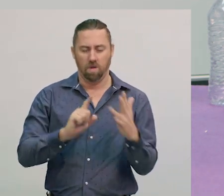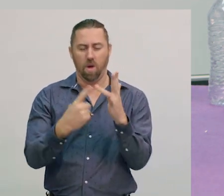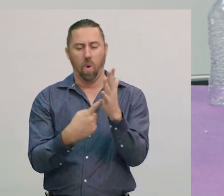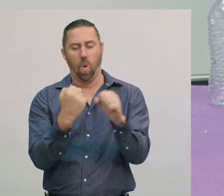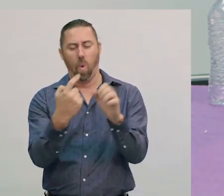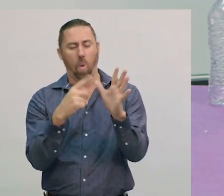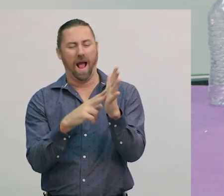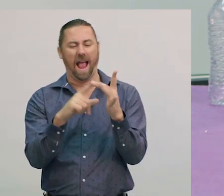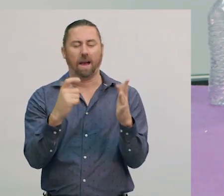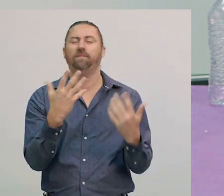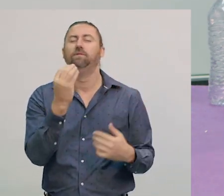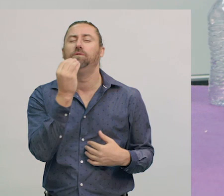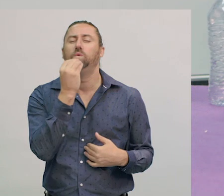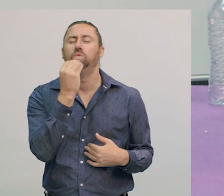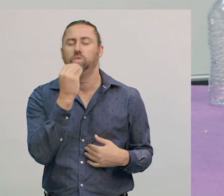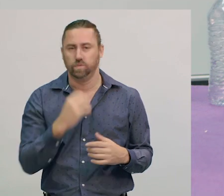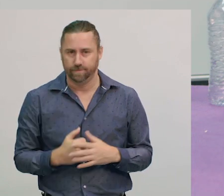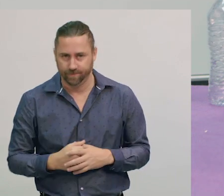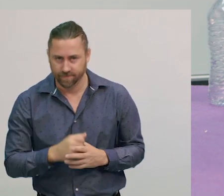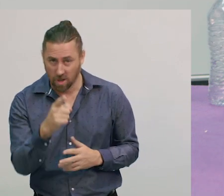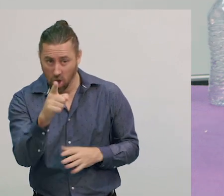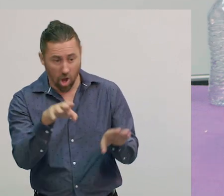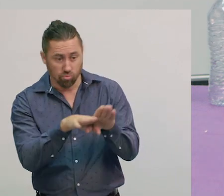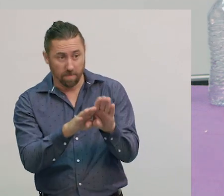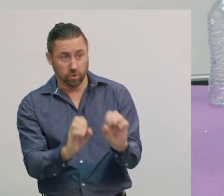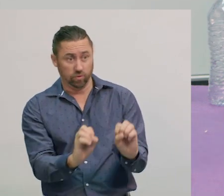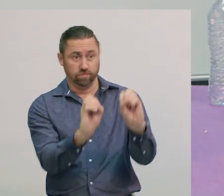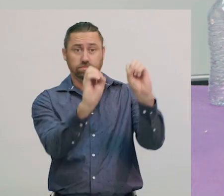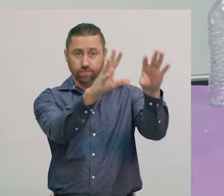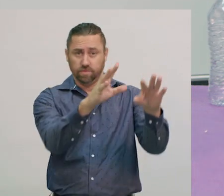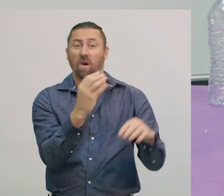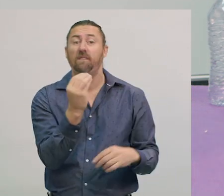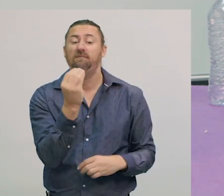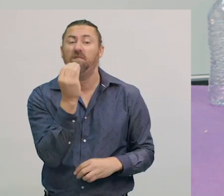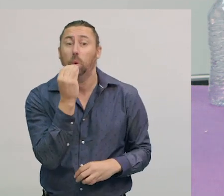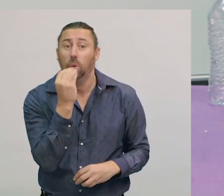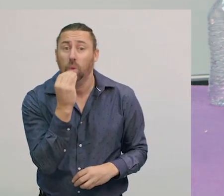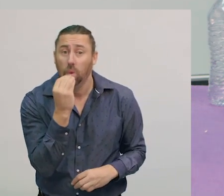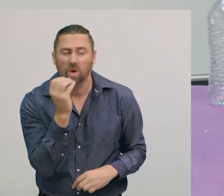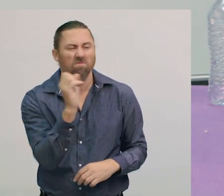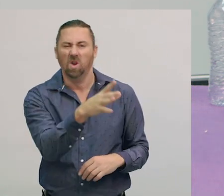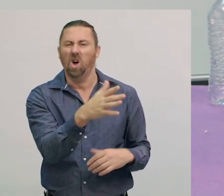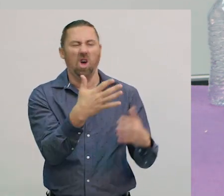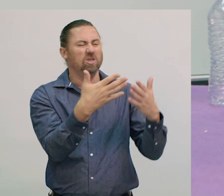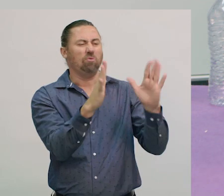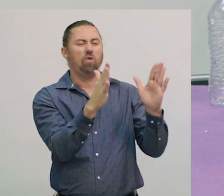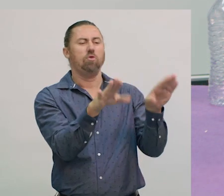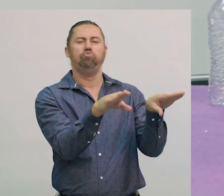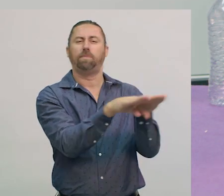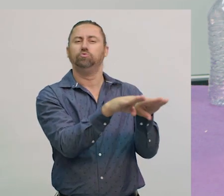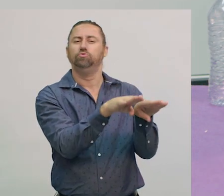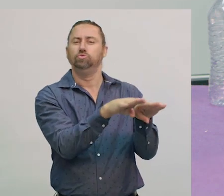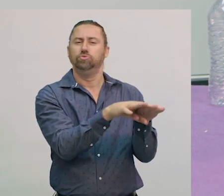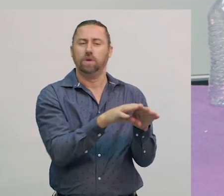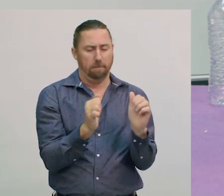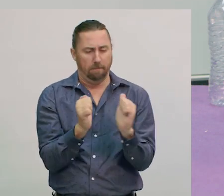organic food waste. When we take our rubbish to the bins, the food waste goes into the general rubbish bin and